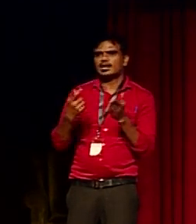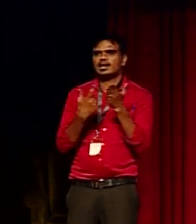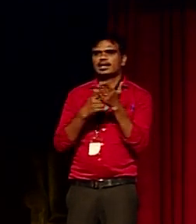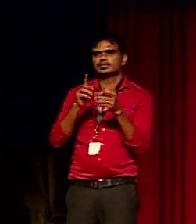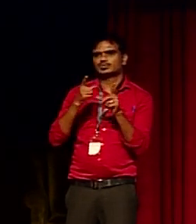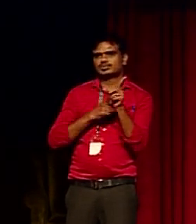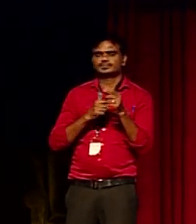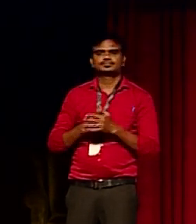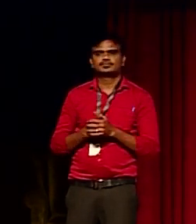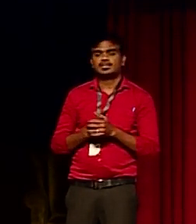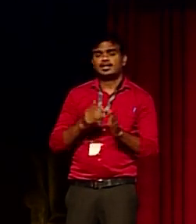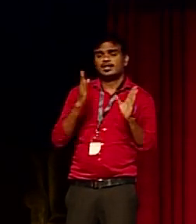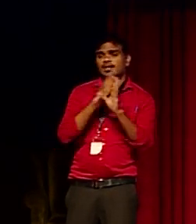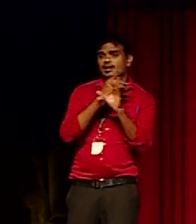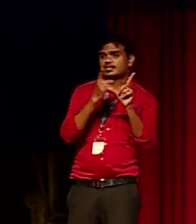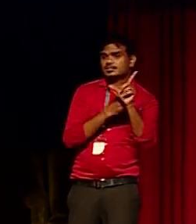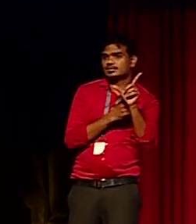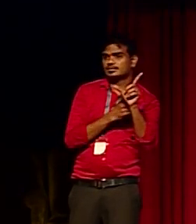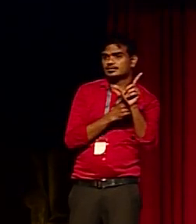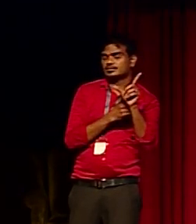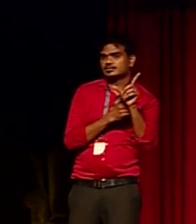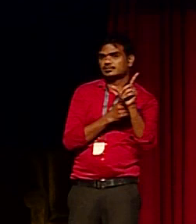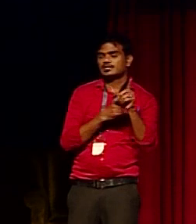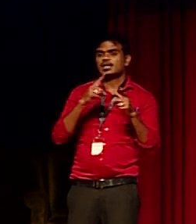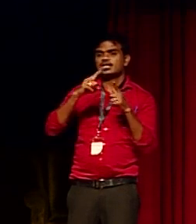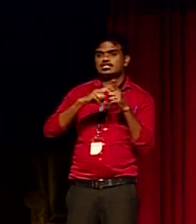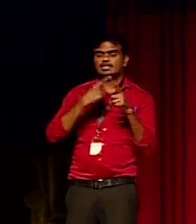Raichur. Last year,